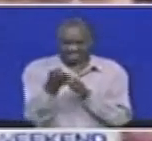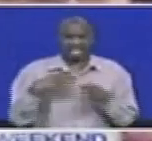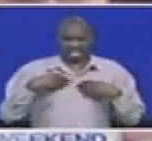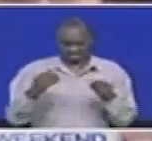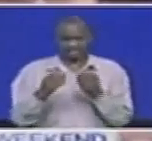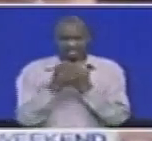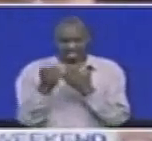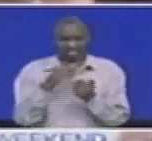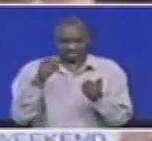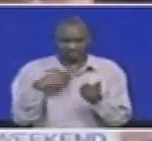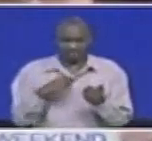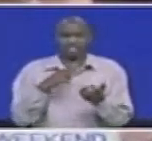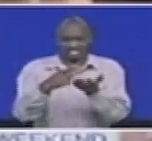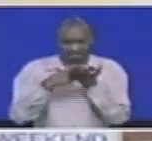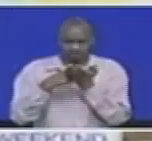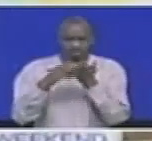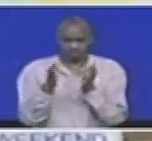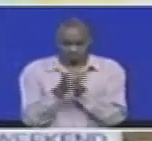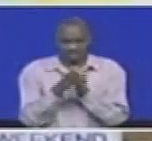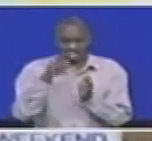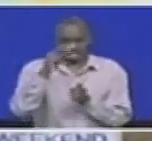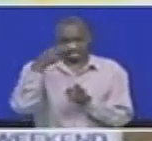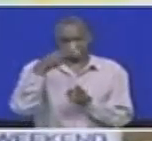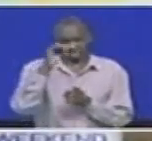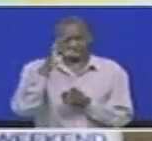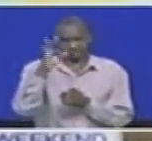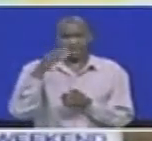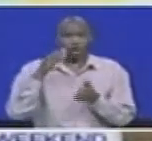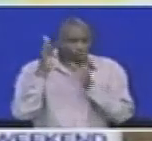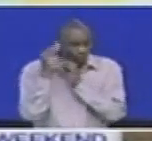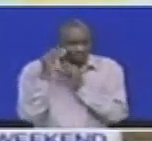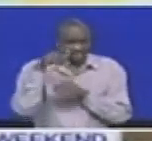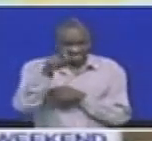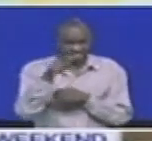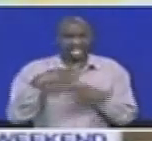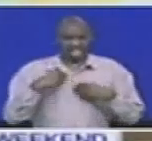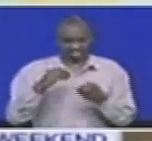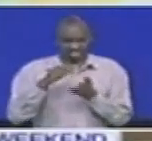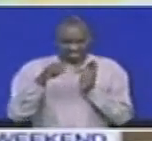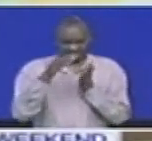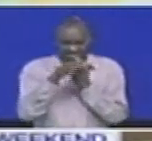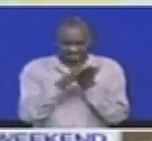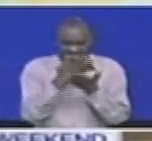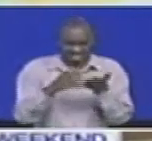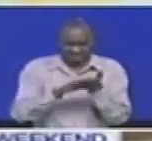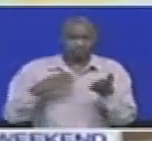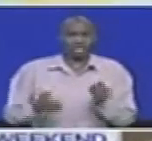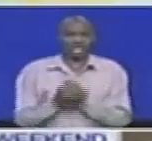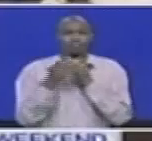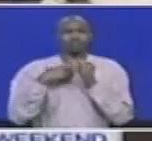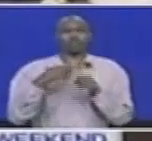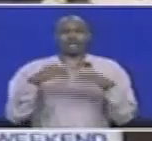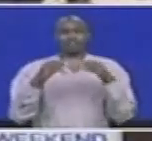and has renewed his negotiation with NHIF, hoping that the health scheme will adopt the technology to enhance its